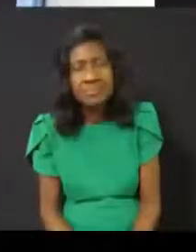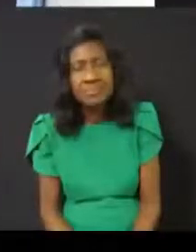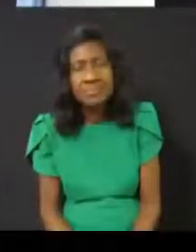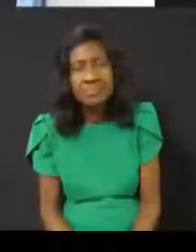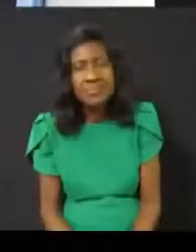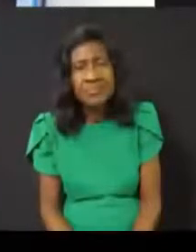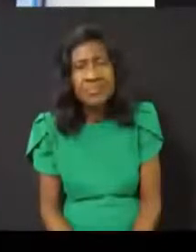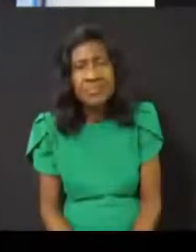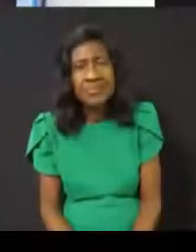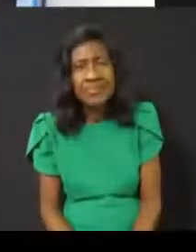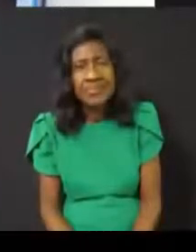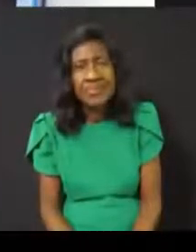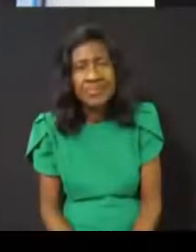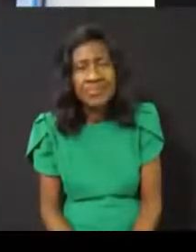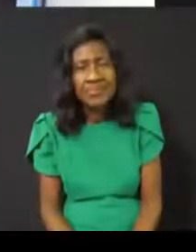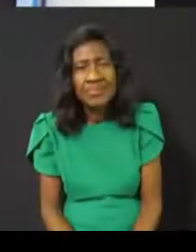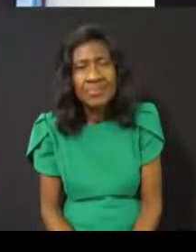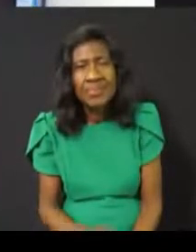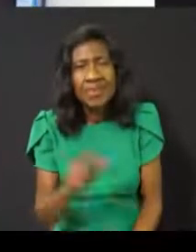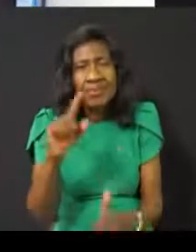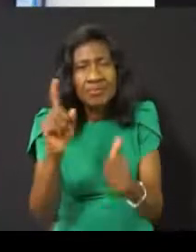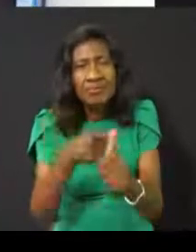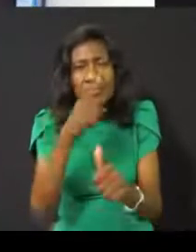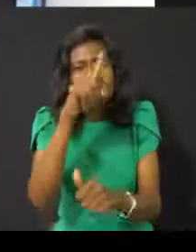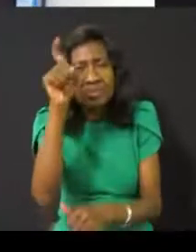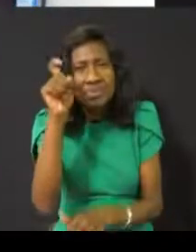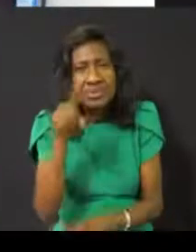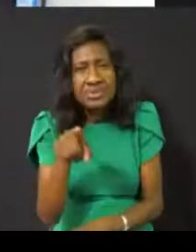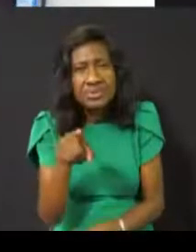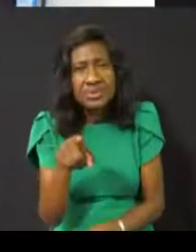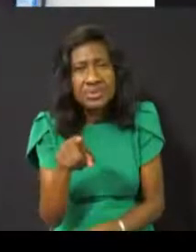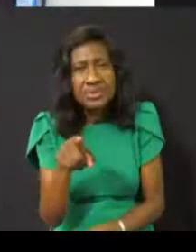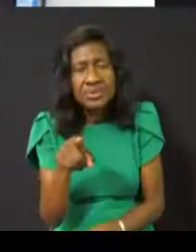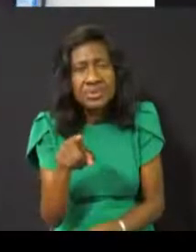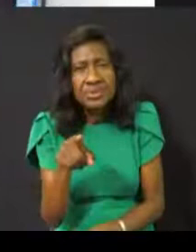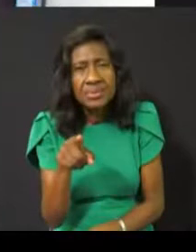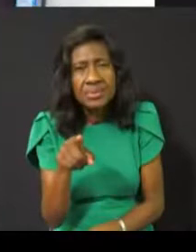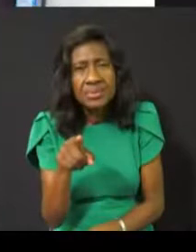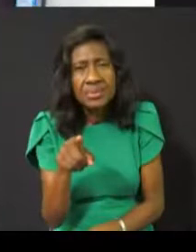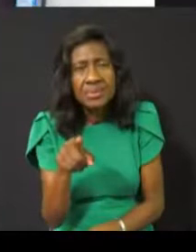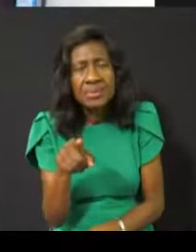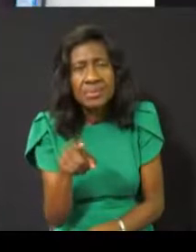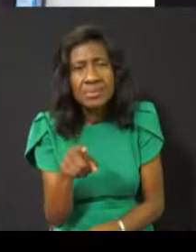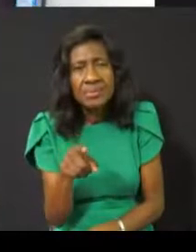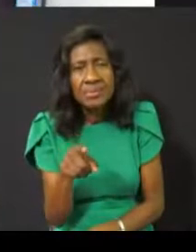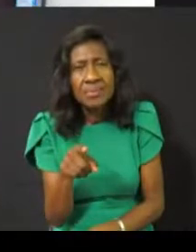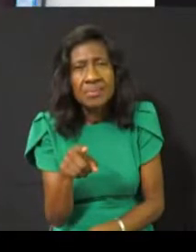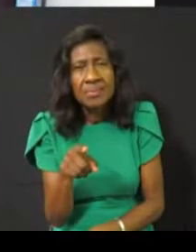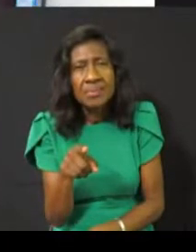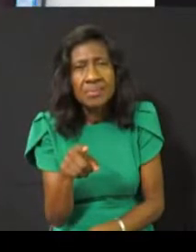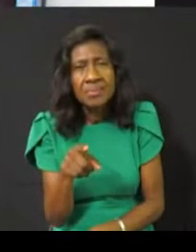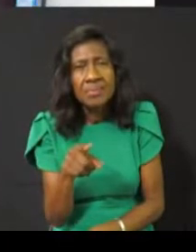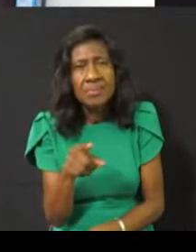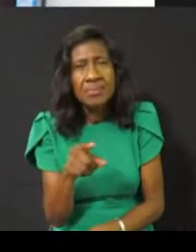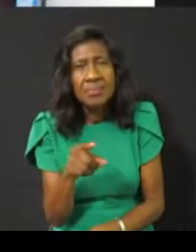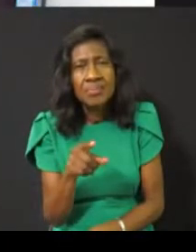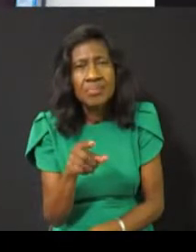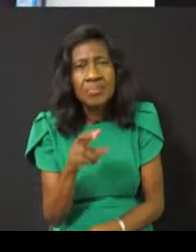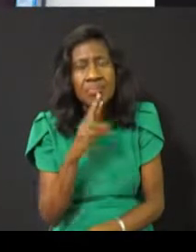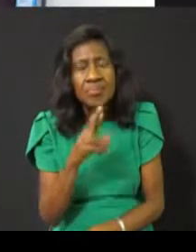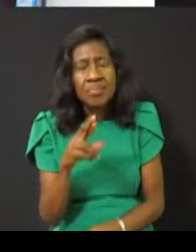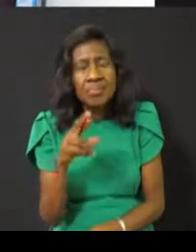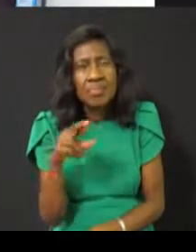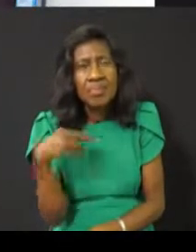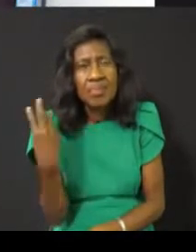help matters. Doubling them up. The first is really, essentially, are we still following the phase 4